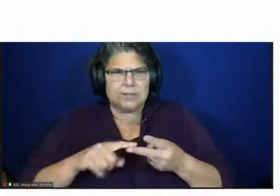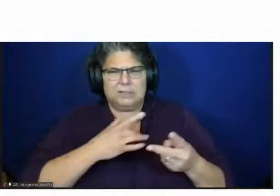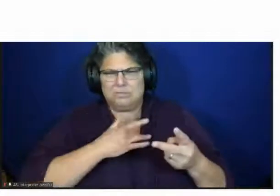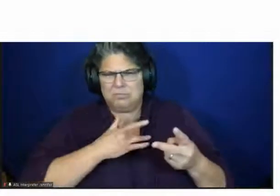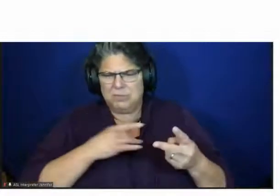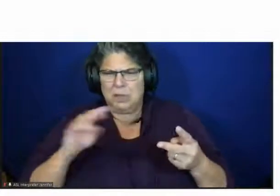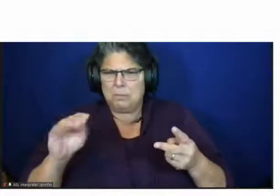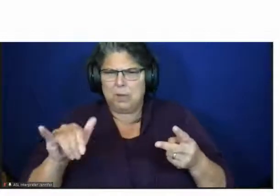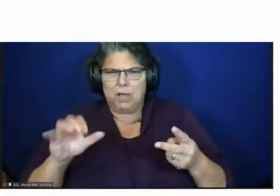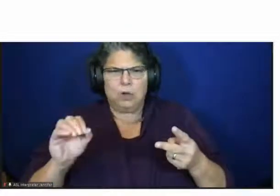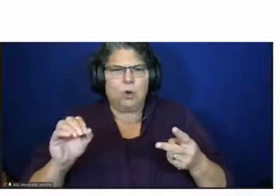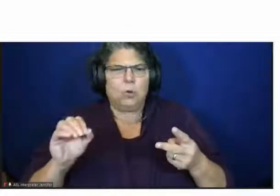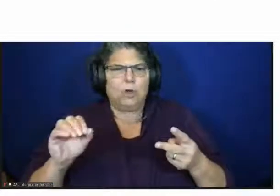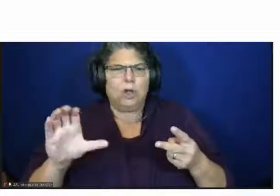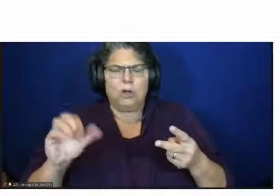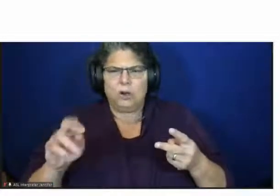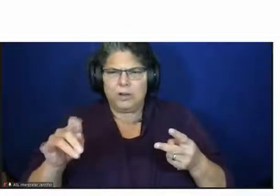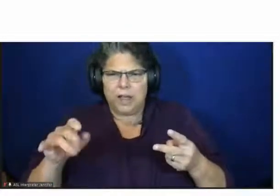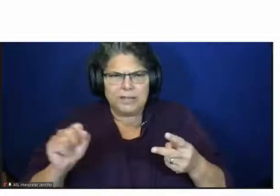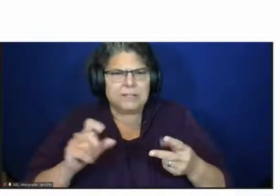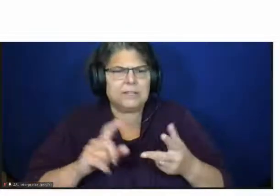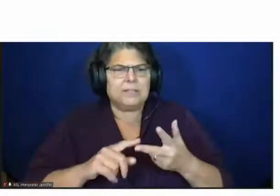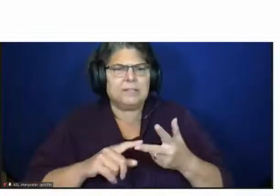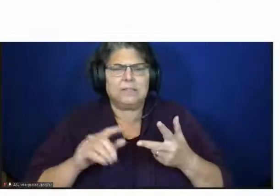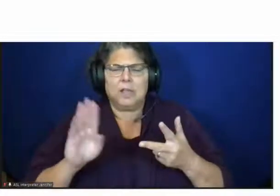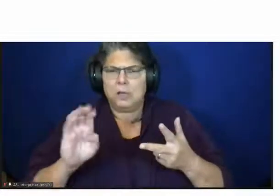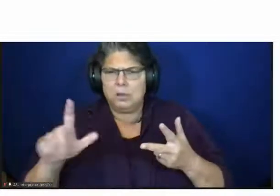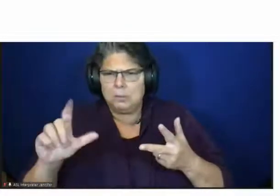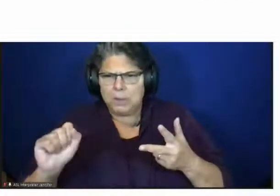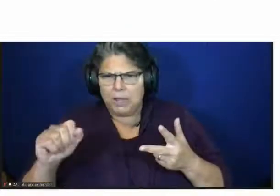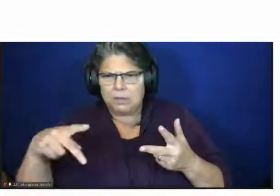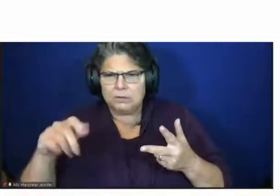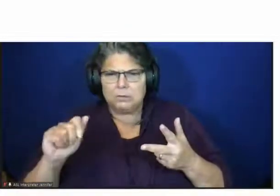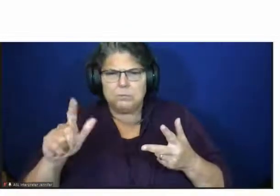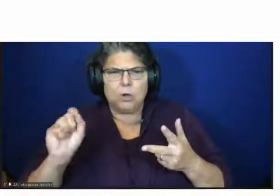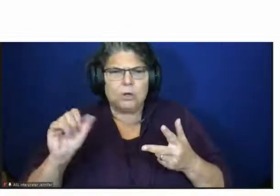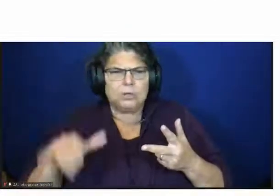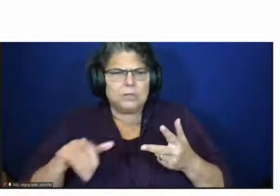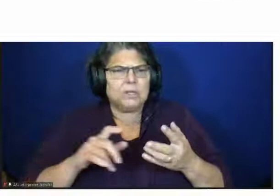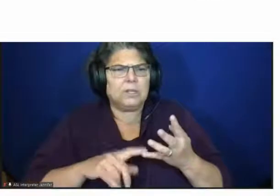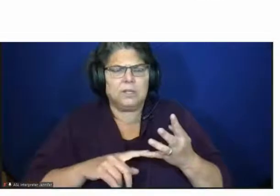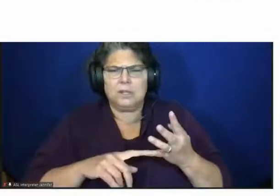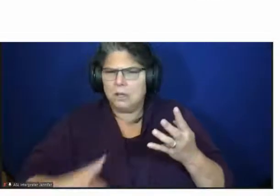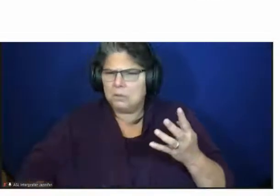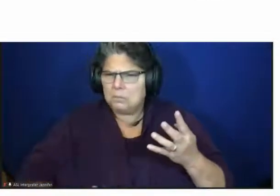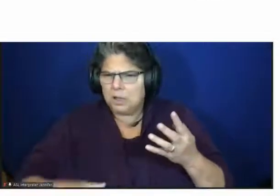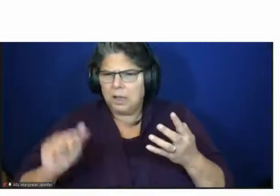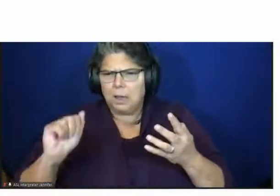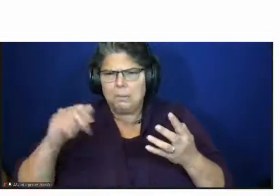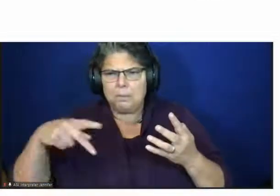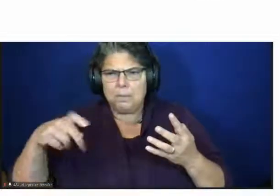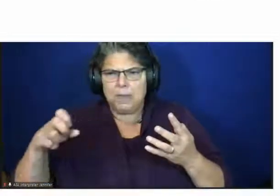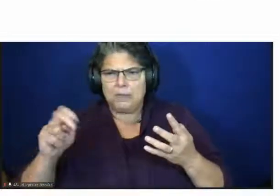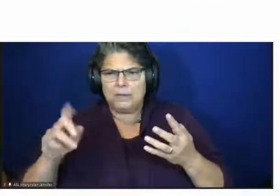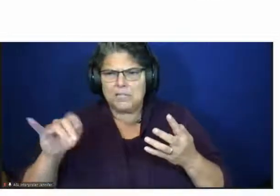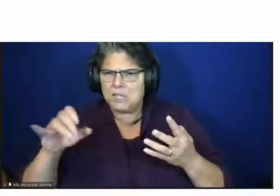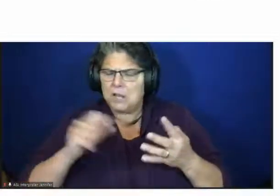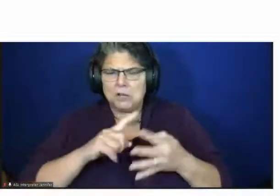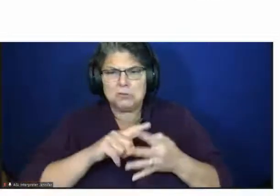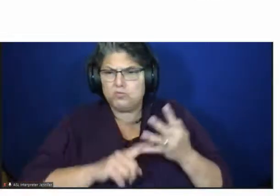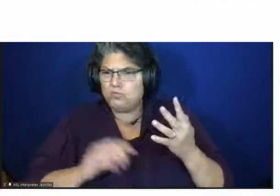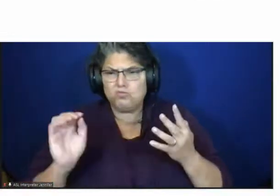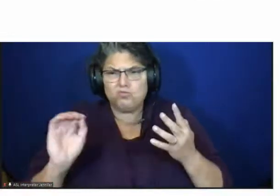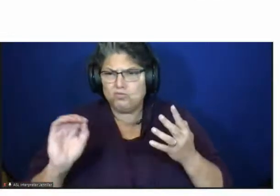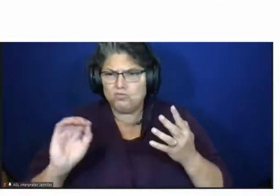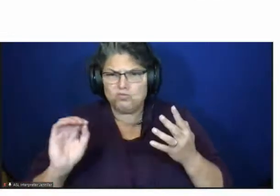palsy, appendicitis, there were none of these in the group that was studied. And there are some other defined